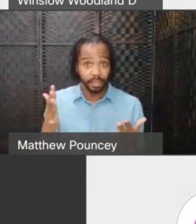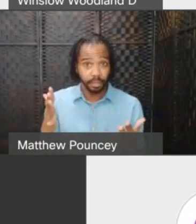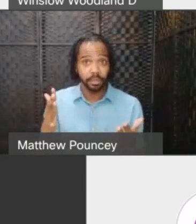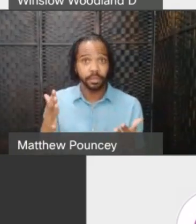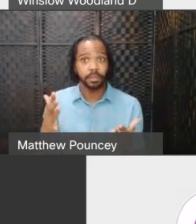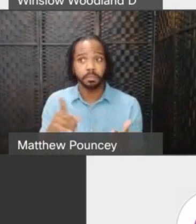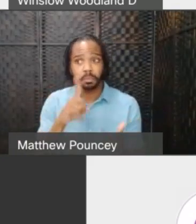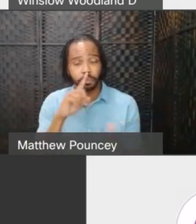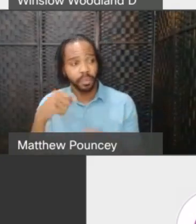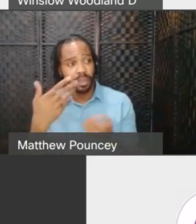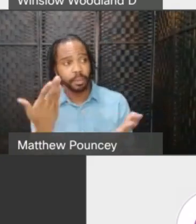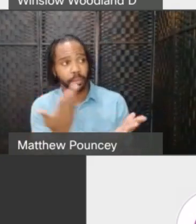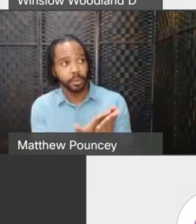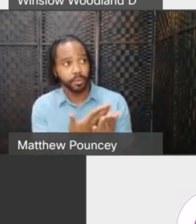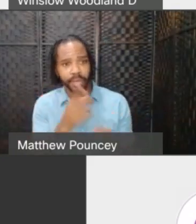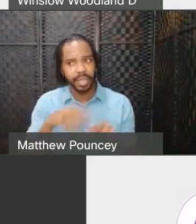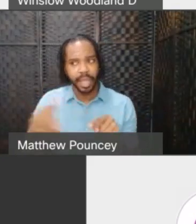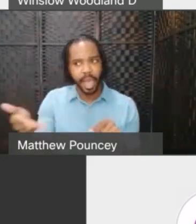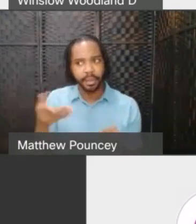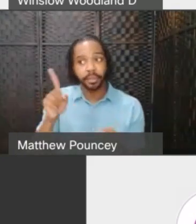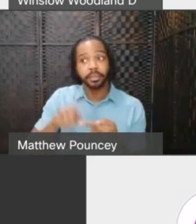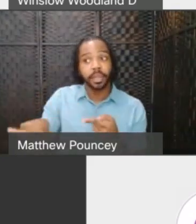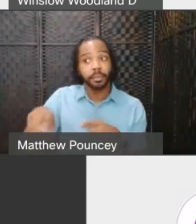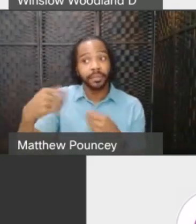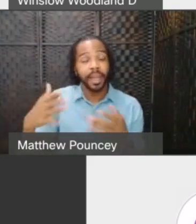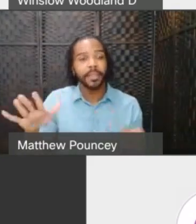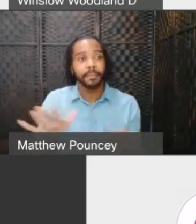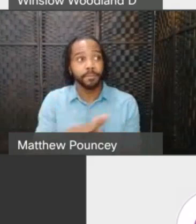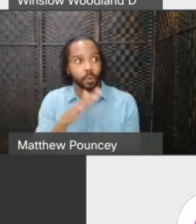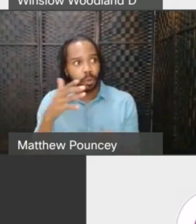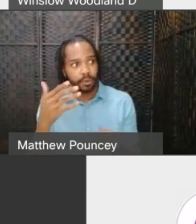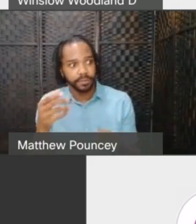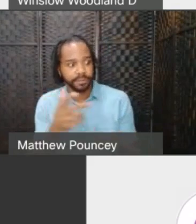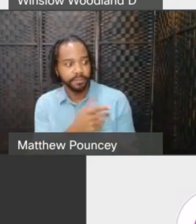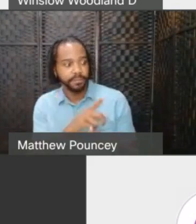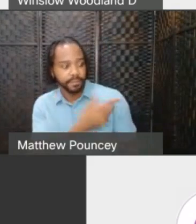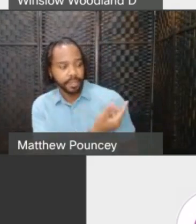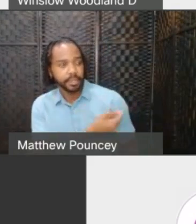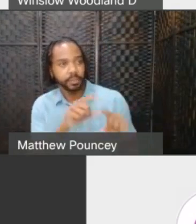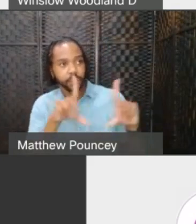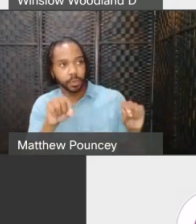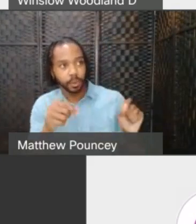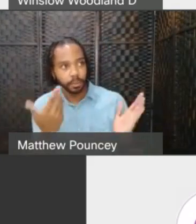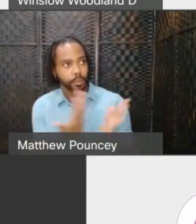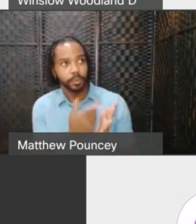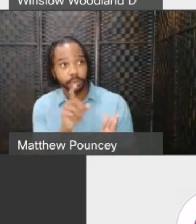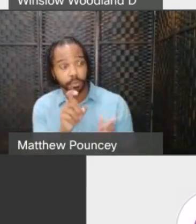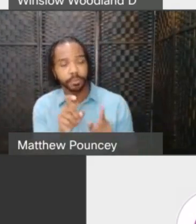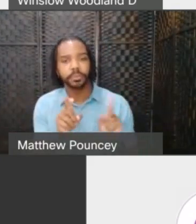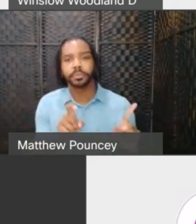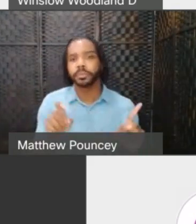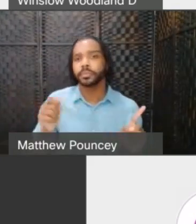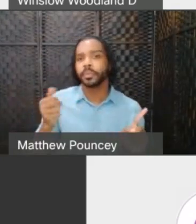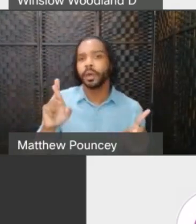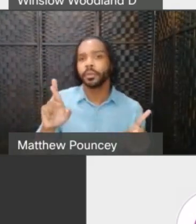until fully vaccinated? Okay, so once again, if let's see, if we go to this document, and it'll